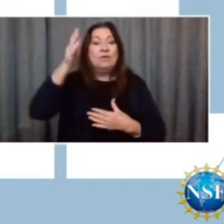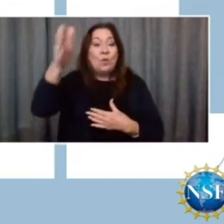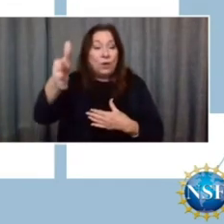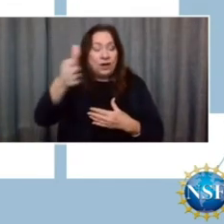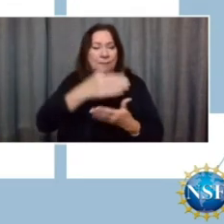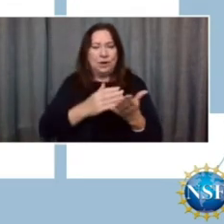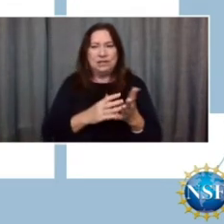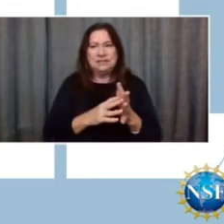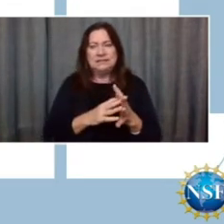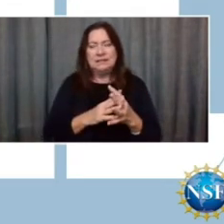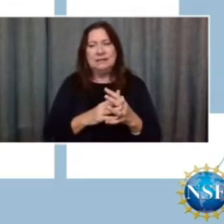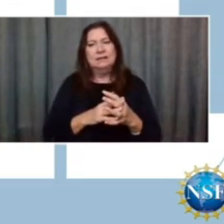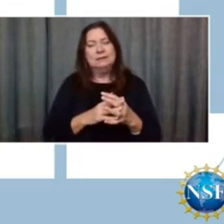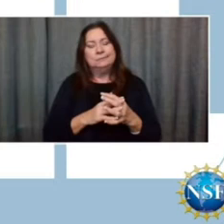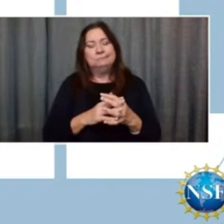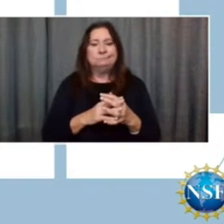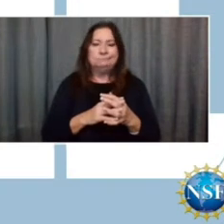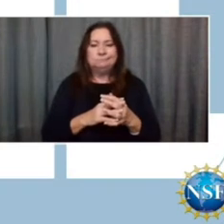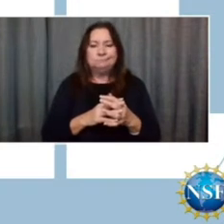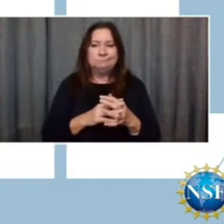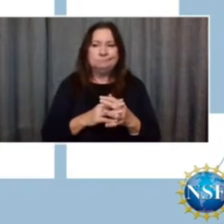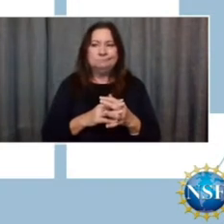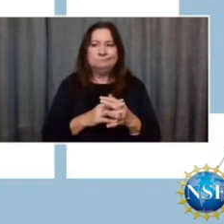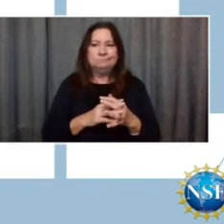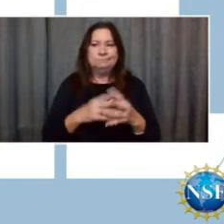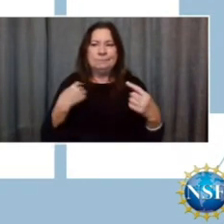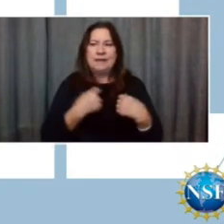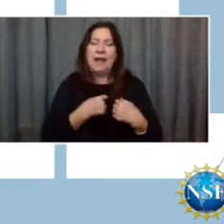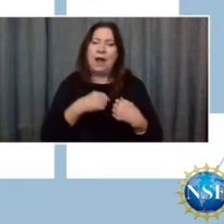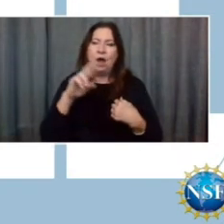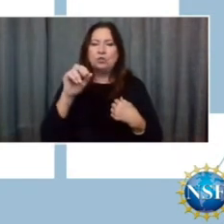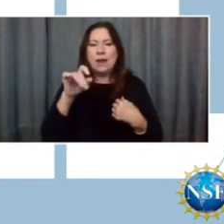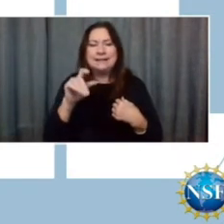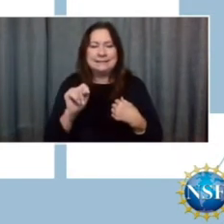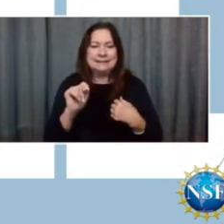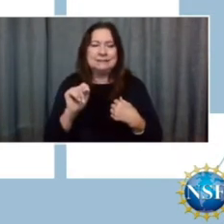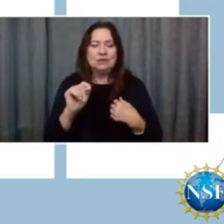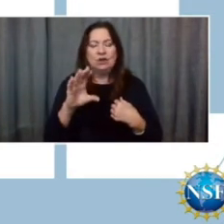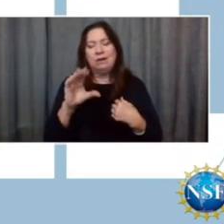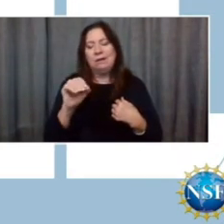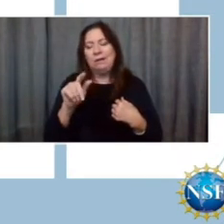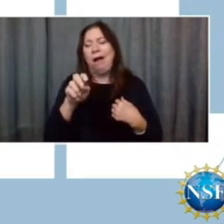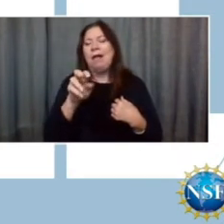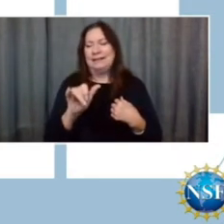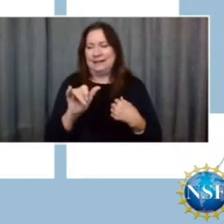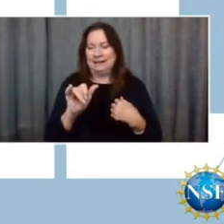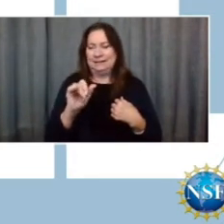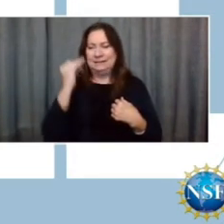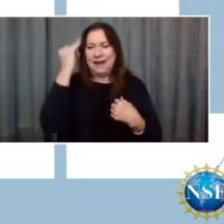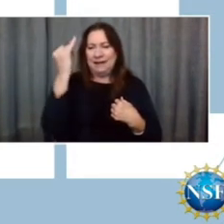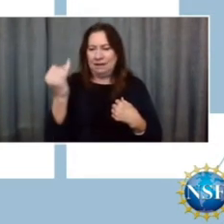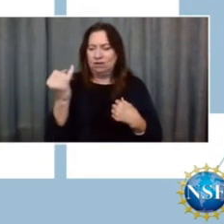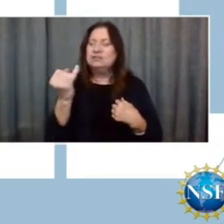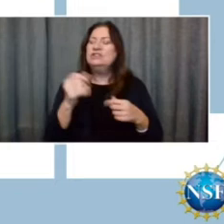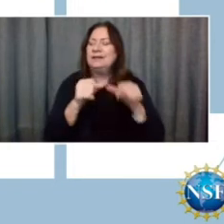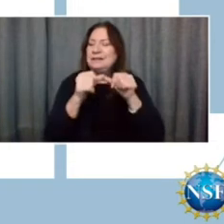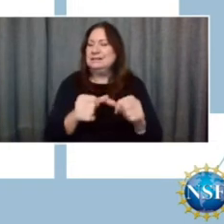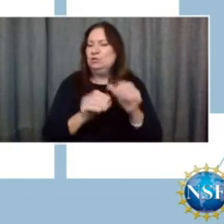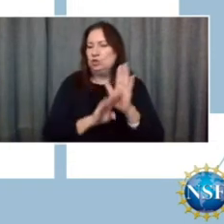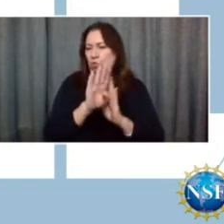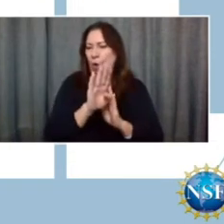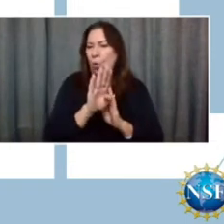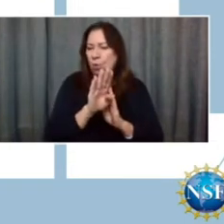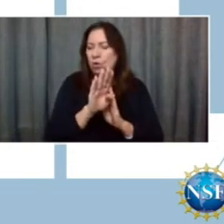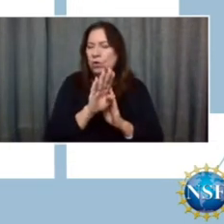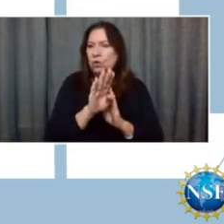of a kind of racist ideology or a colonial ideology, and continuing to grow towards